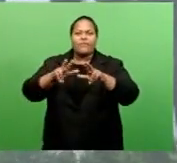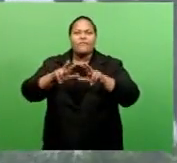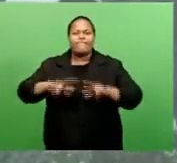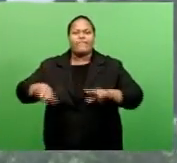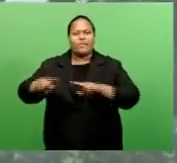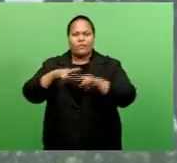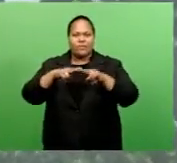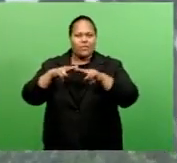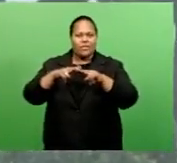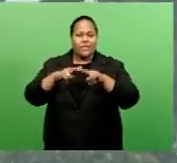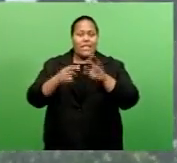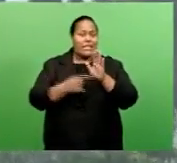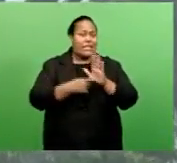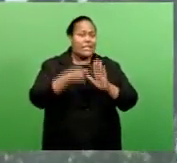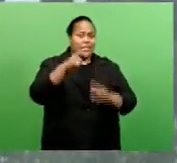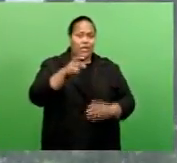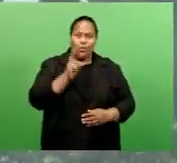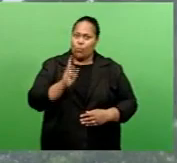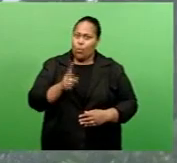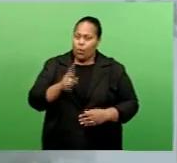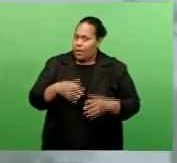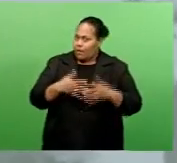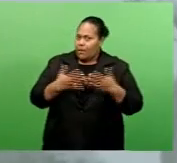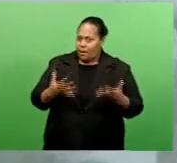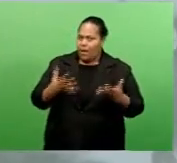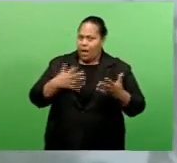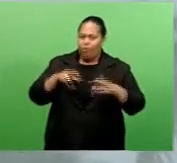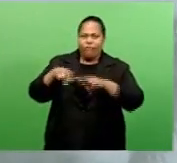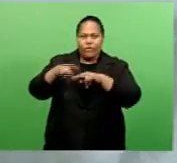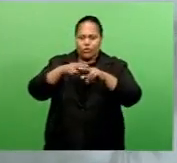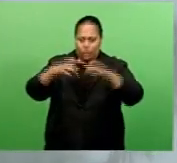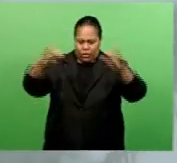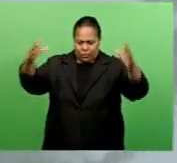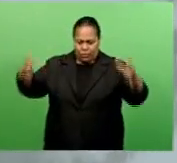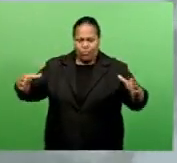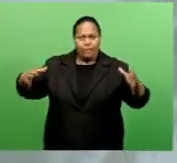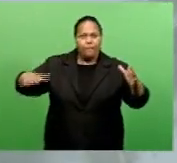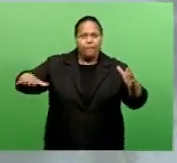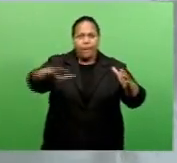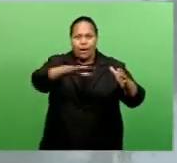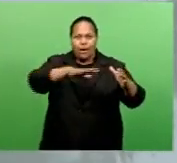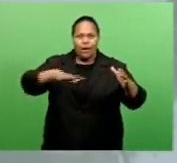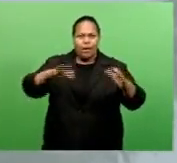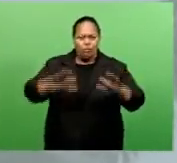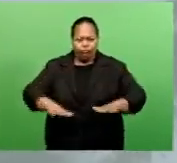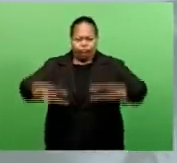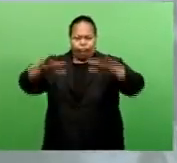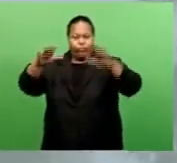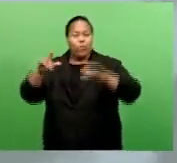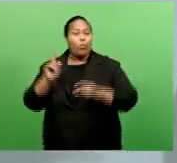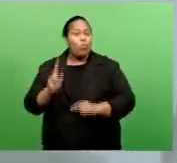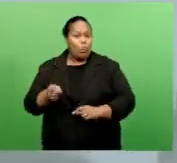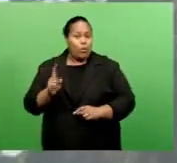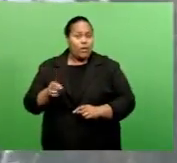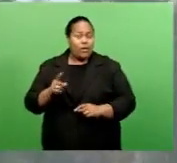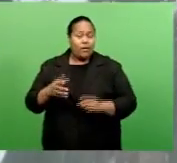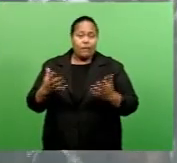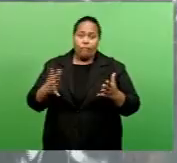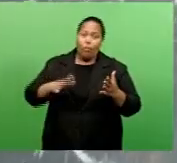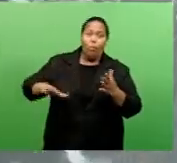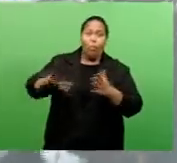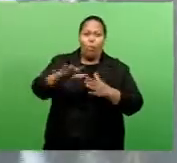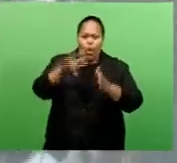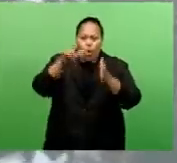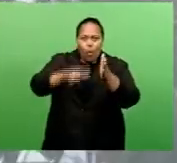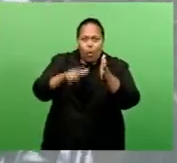A tropical cyclone warning remains in force for the whole of the Fiji group. A flood warning remains in force for all